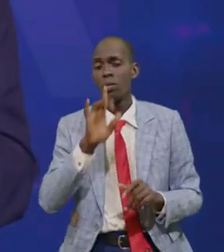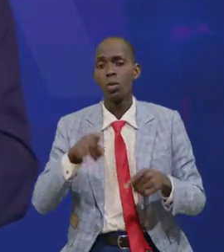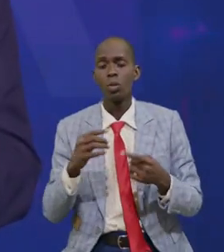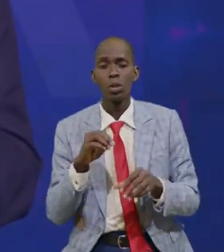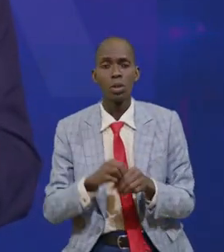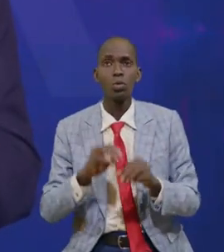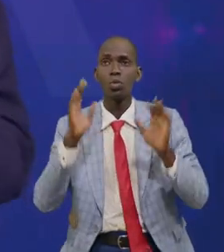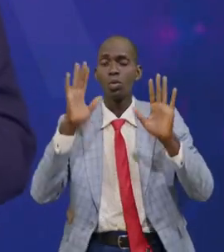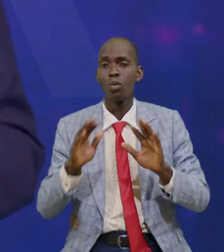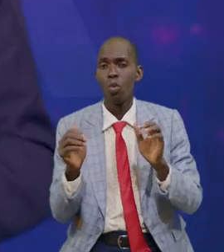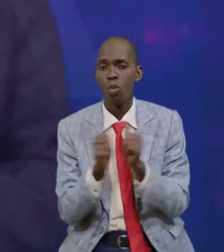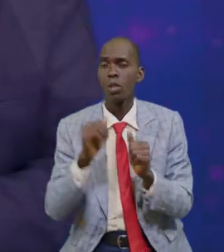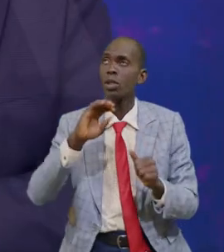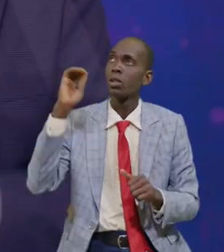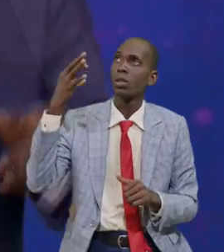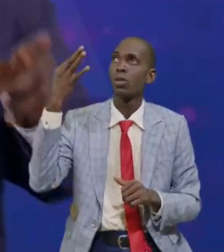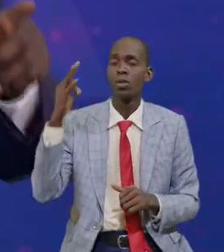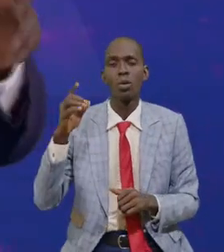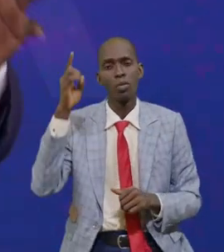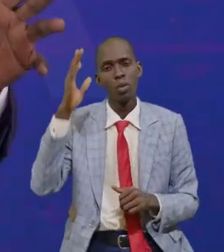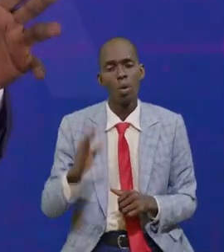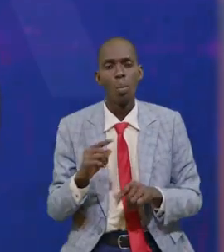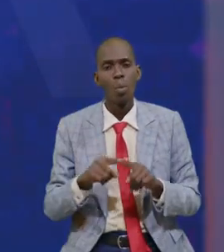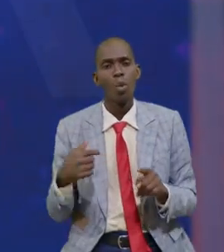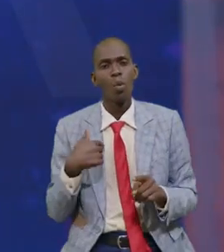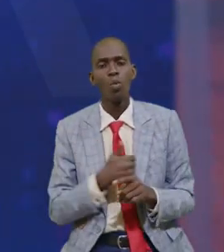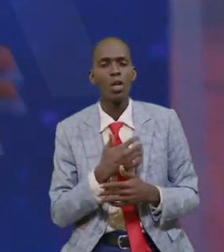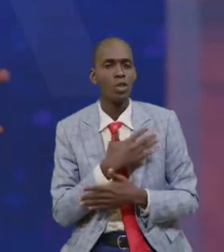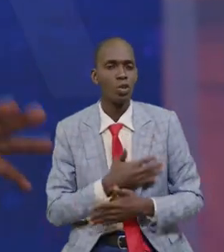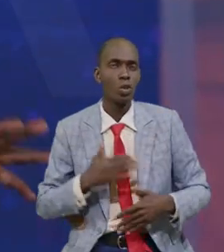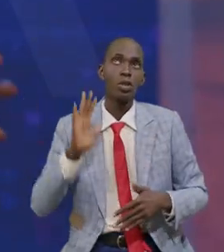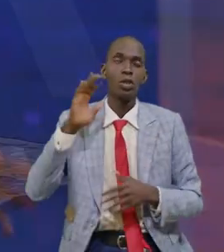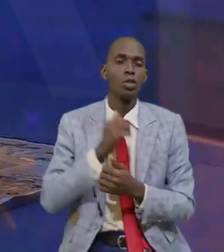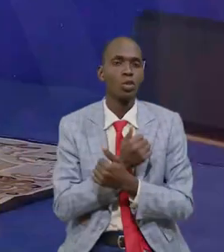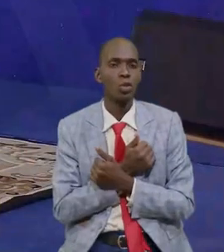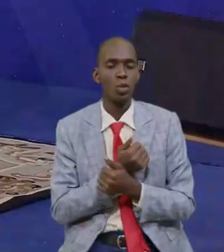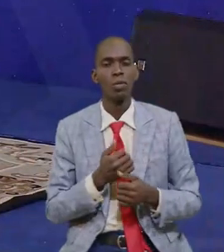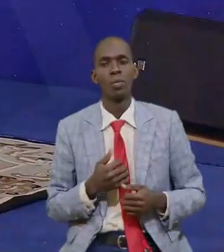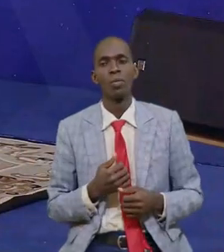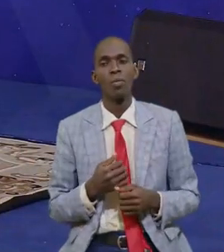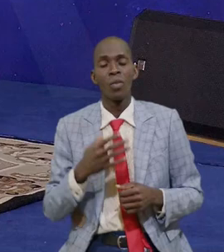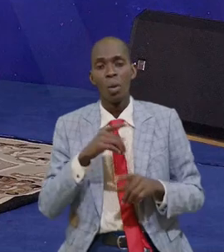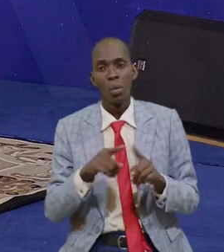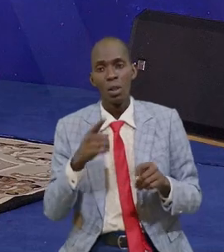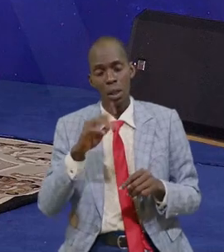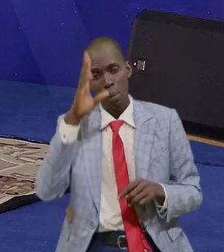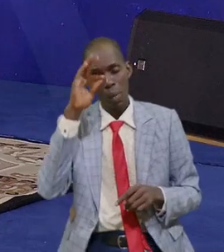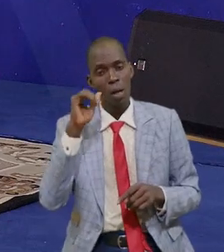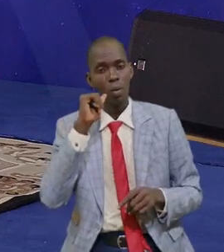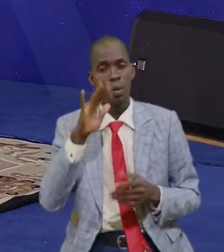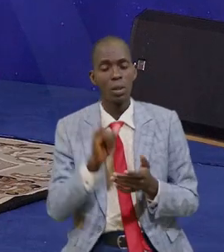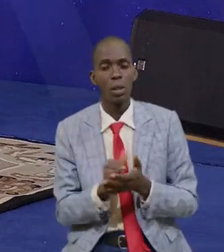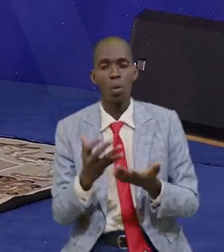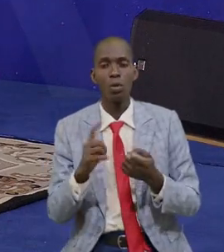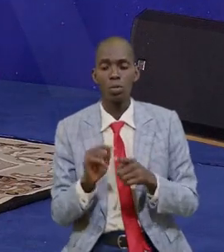smile, when joy is love. But the man or the woman that wants to keep us in slavery,